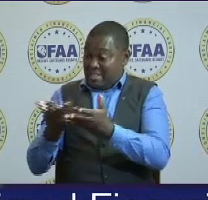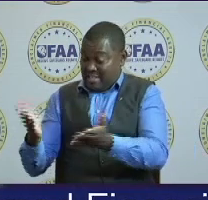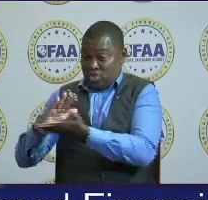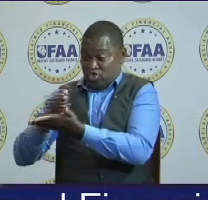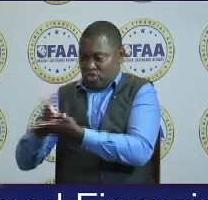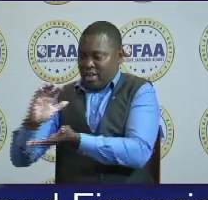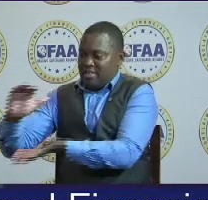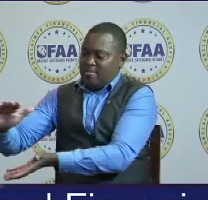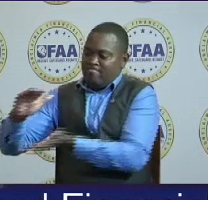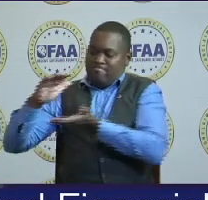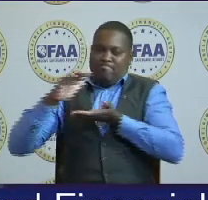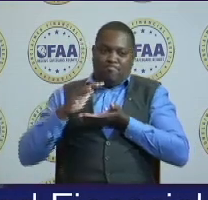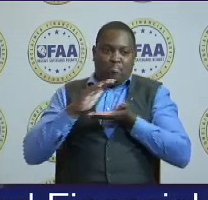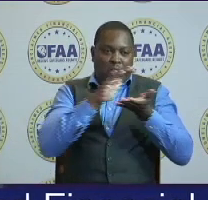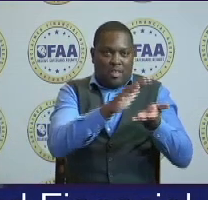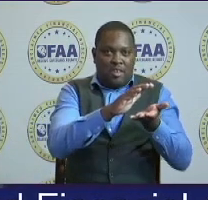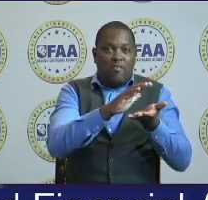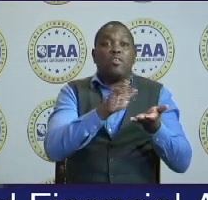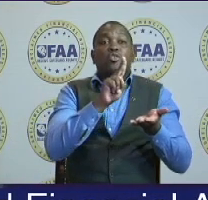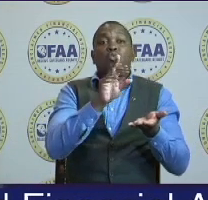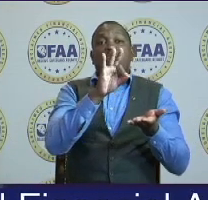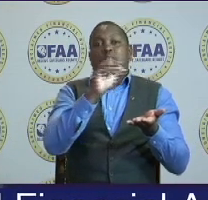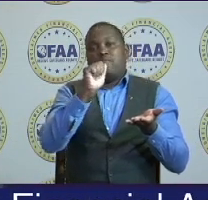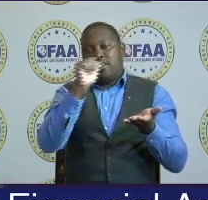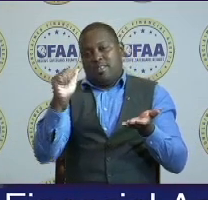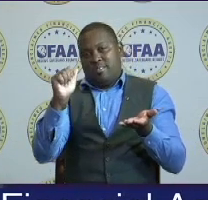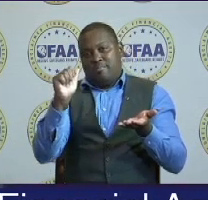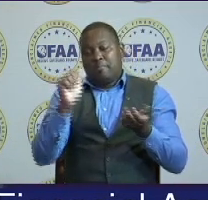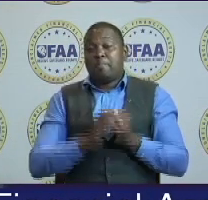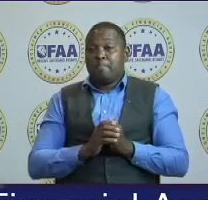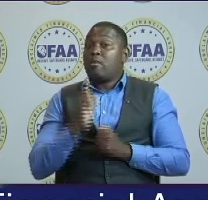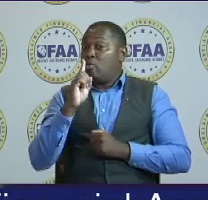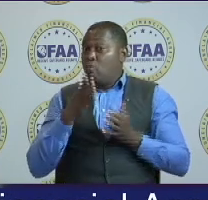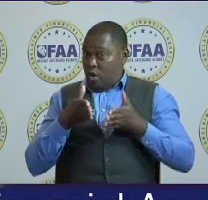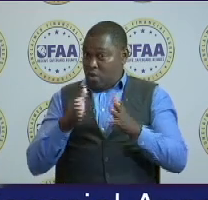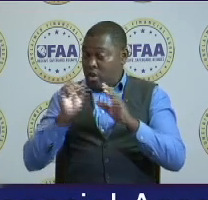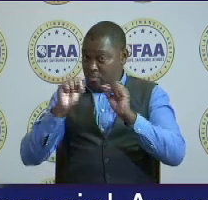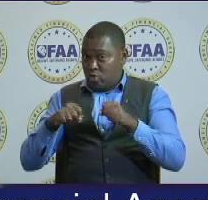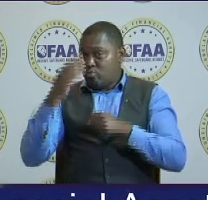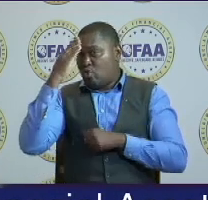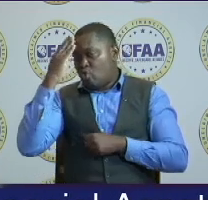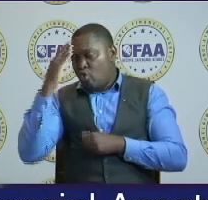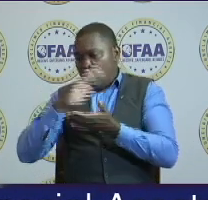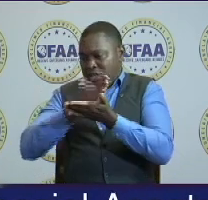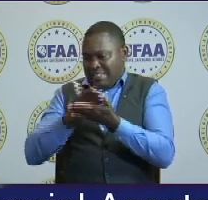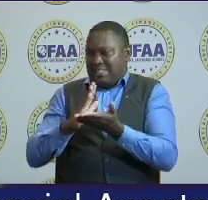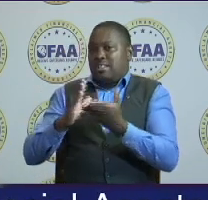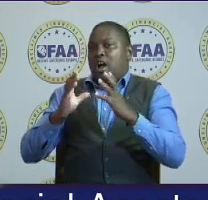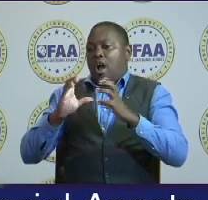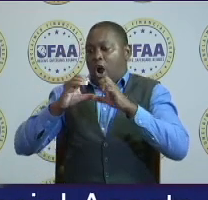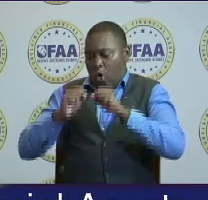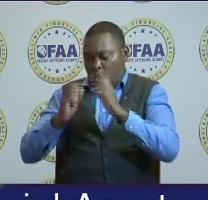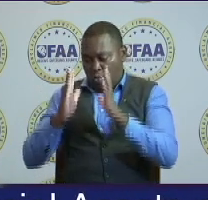Now, what happens is that one of the modes you can tell that the shareholder has lost touch with his